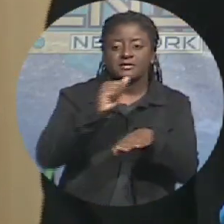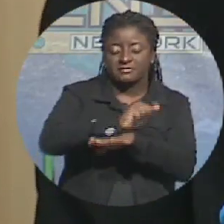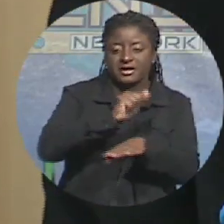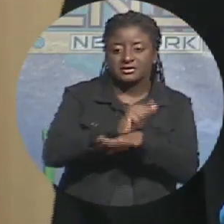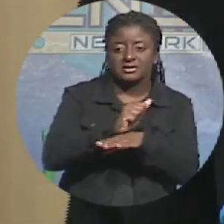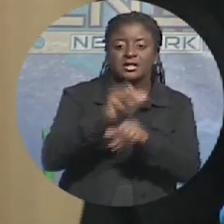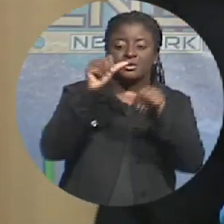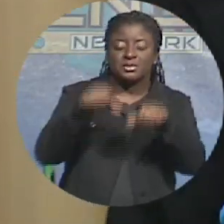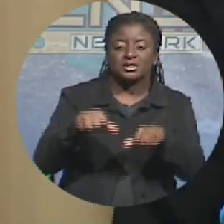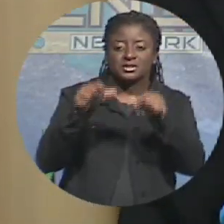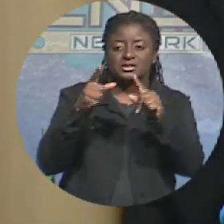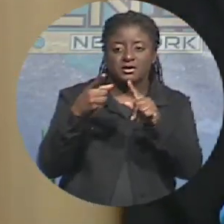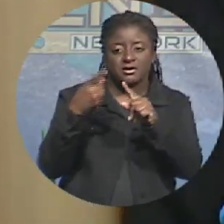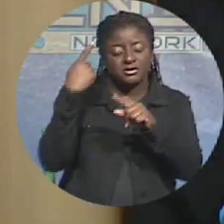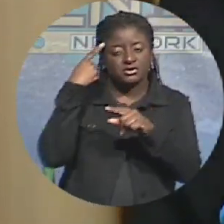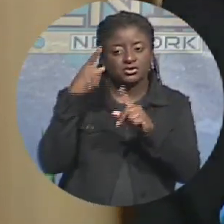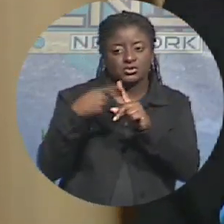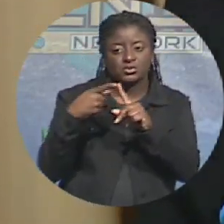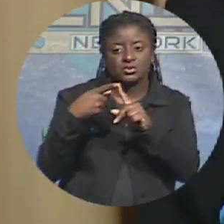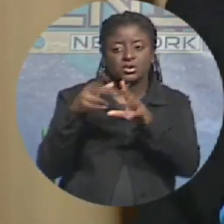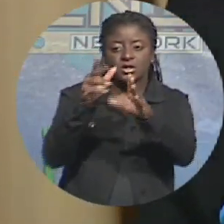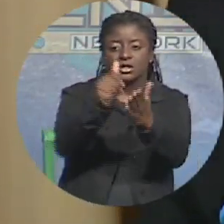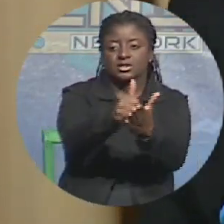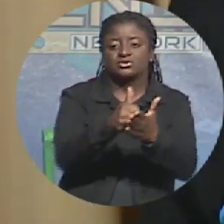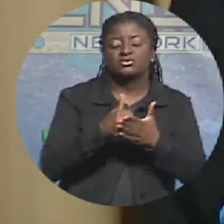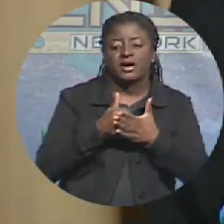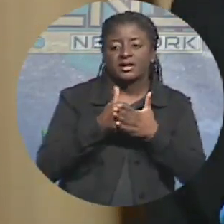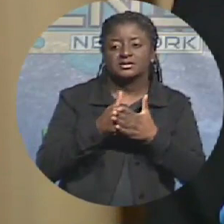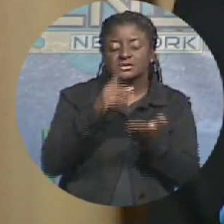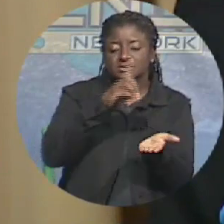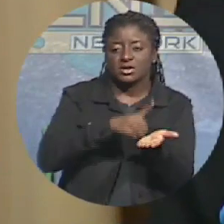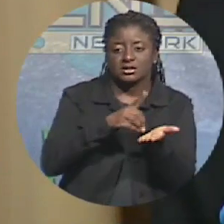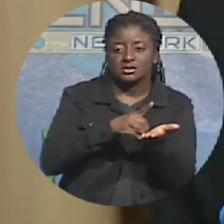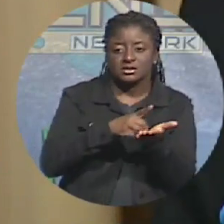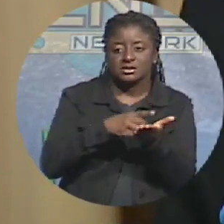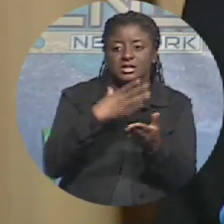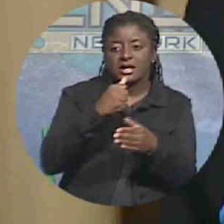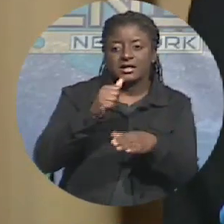physicians essential to delivery of quality health care.